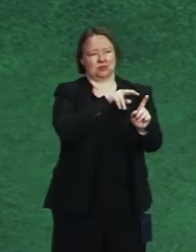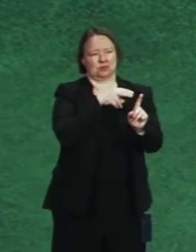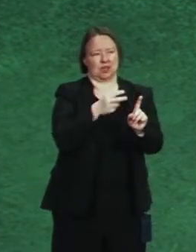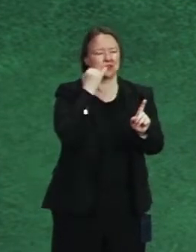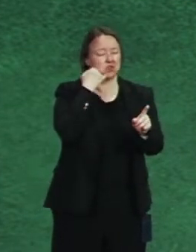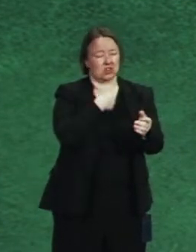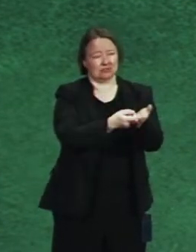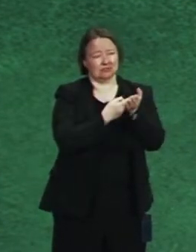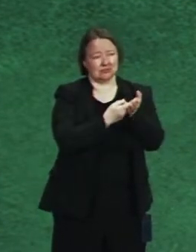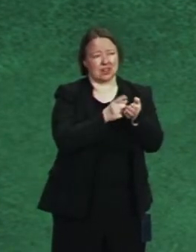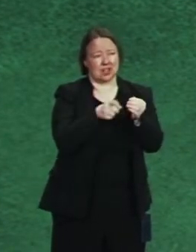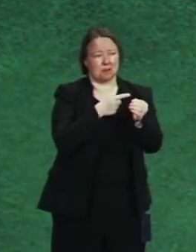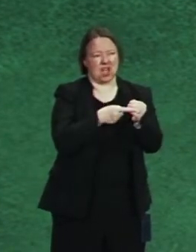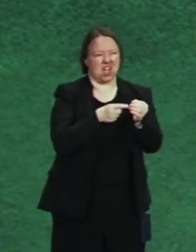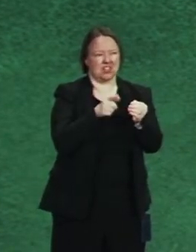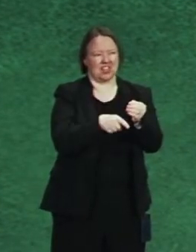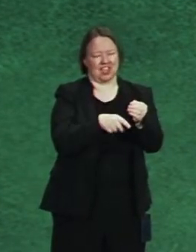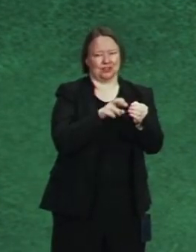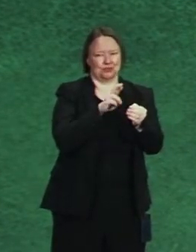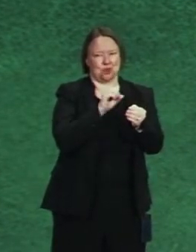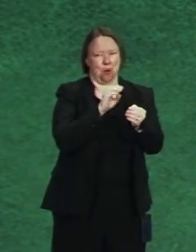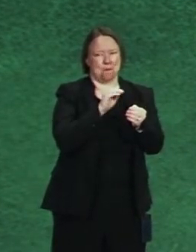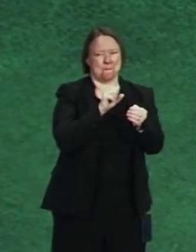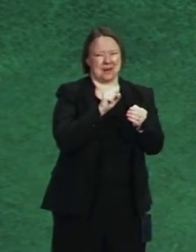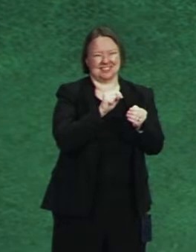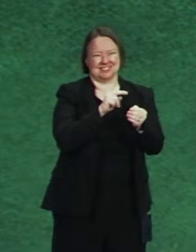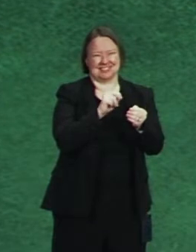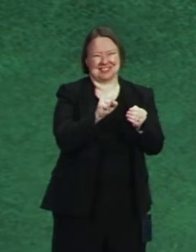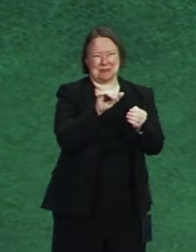If you could talk to the robustness of it a little bit, that would help.